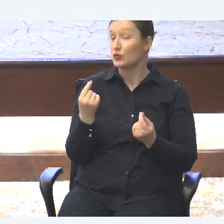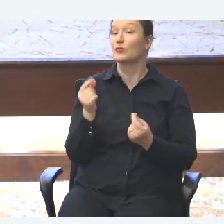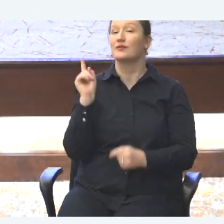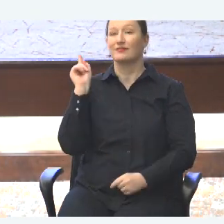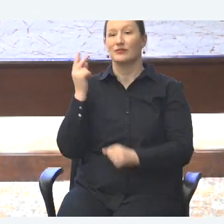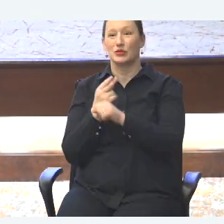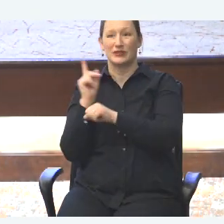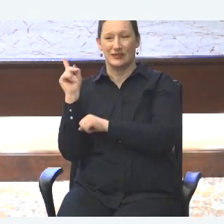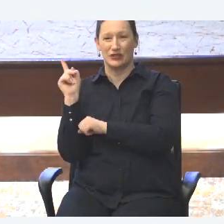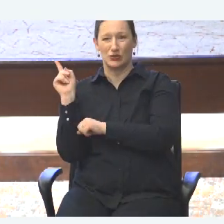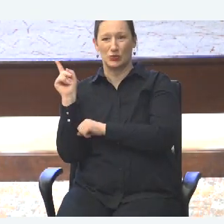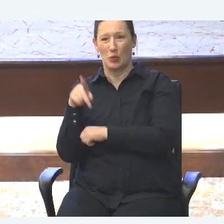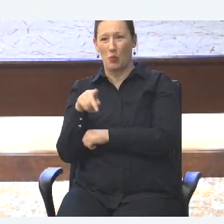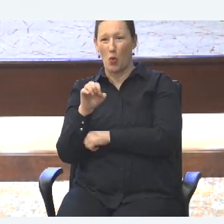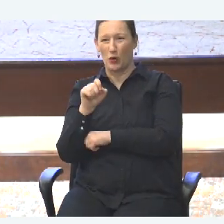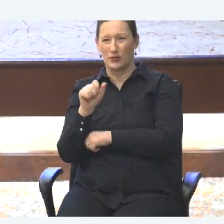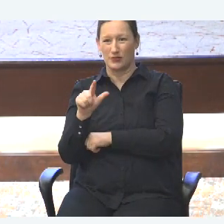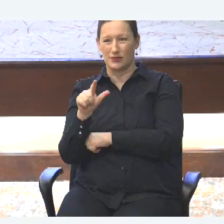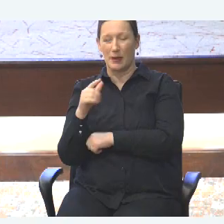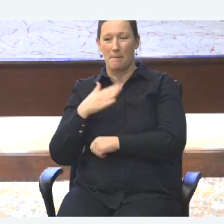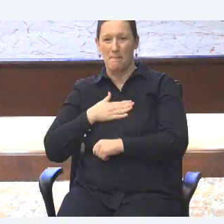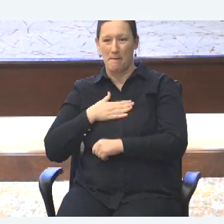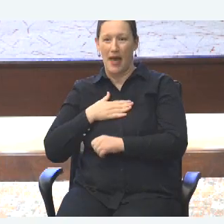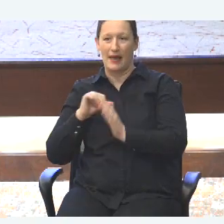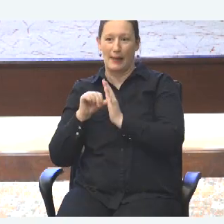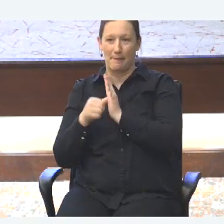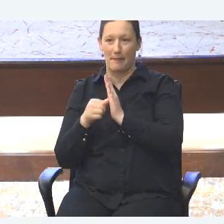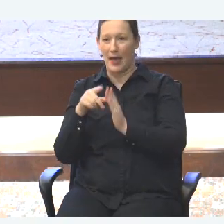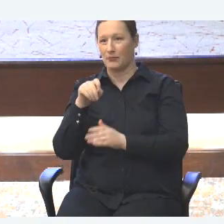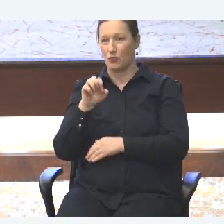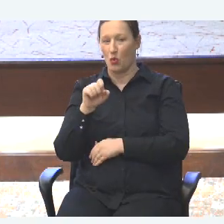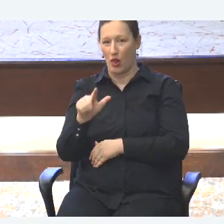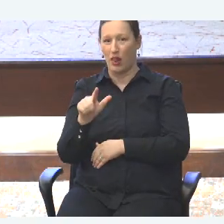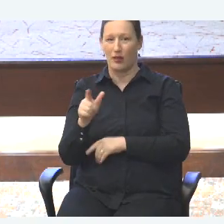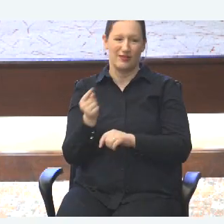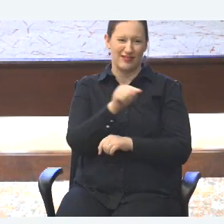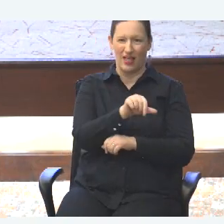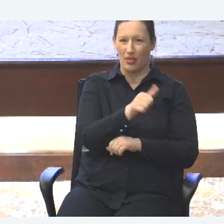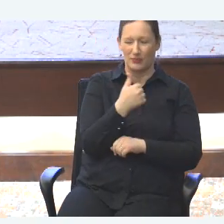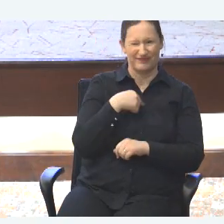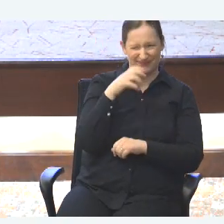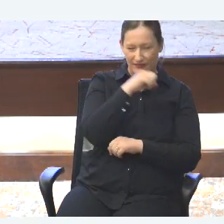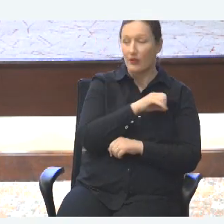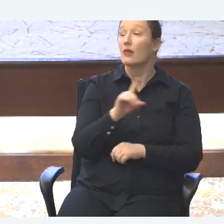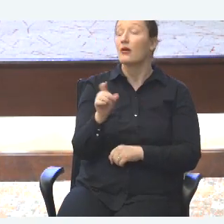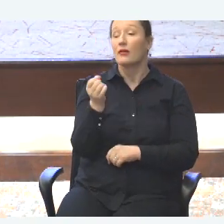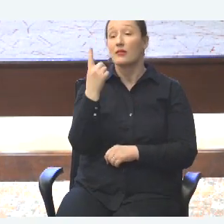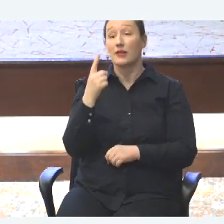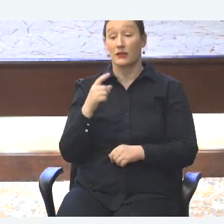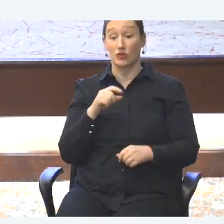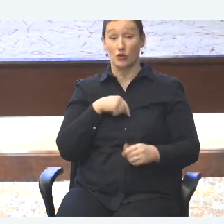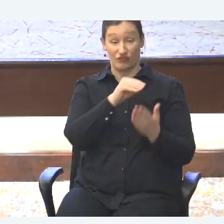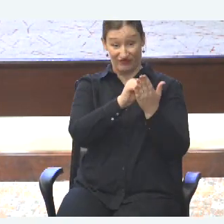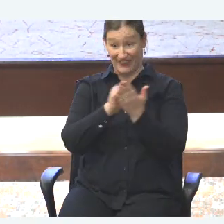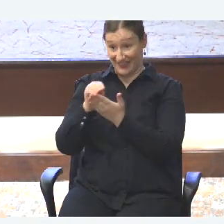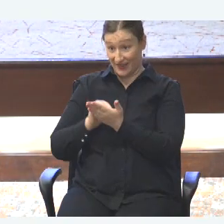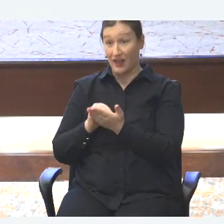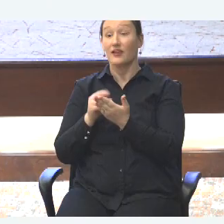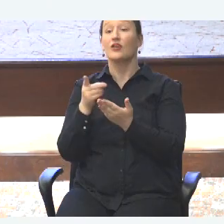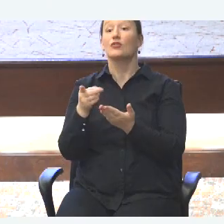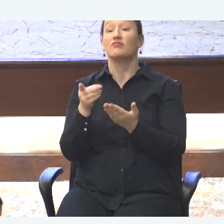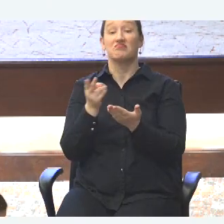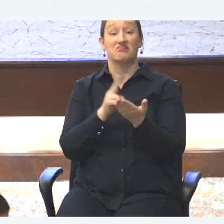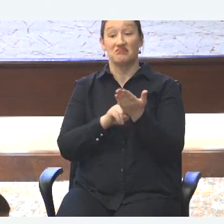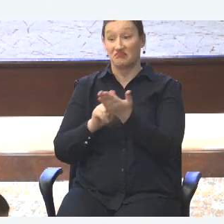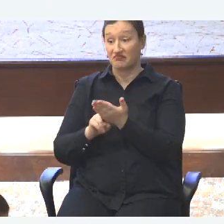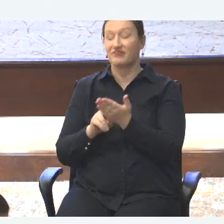portal. There is a background check through Sterling Volunteers that's incorporated in there, and once completed, volunteers can sign up for an orientation shift and